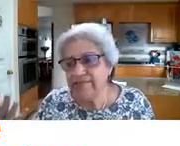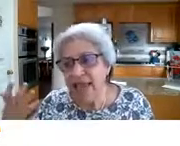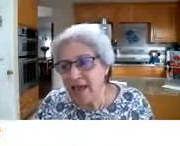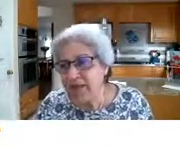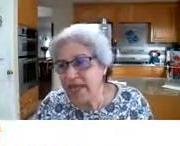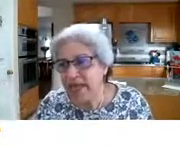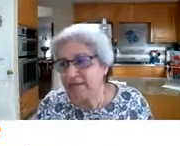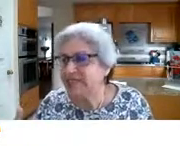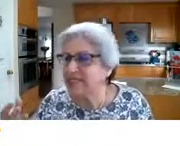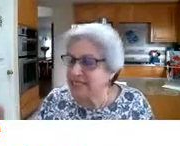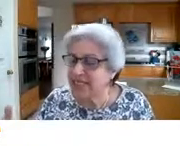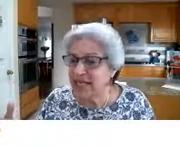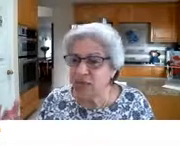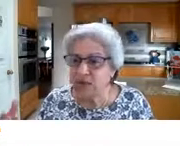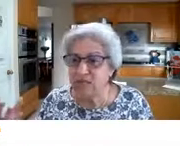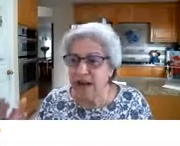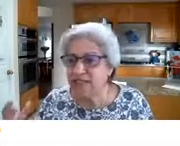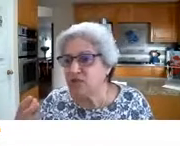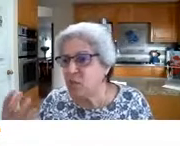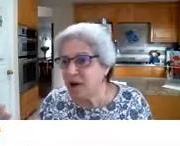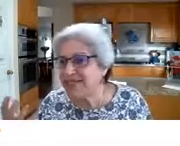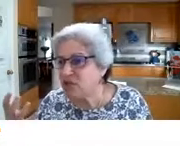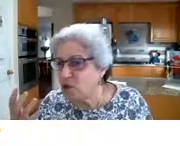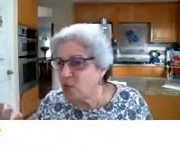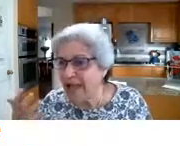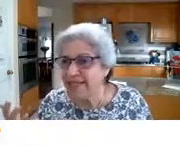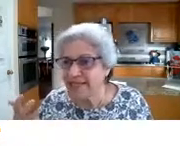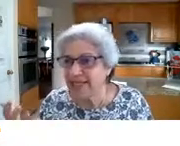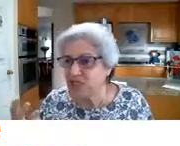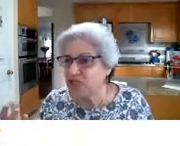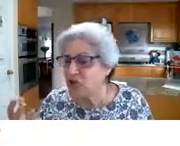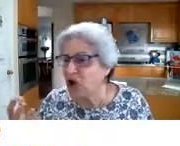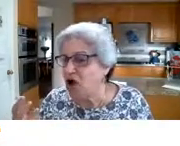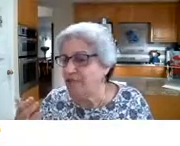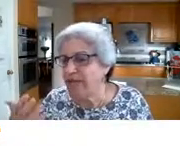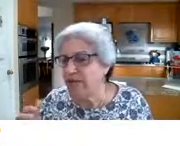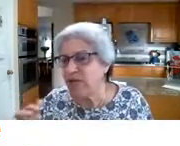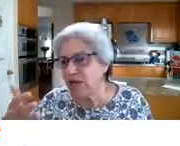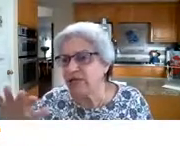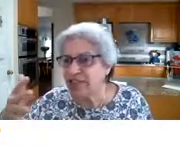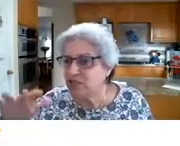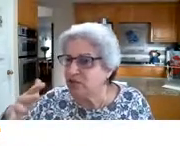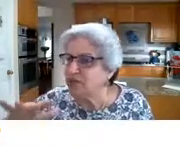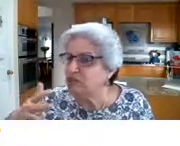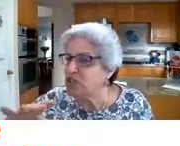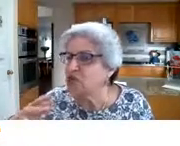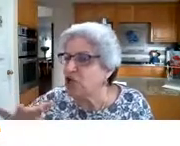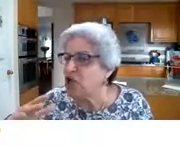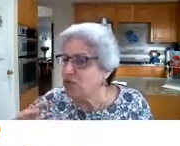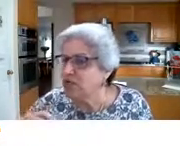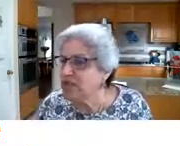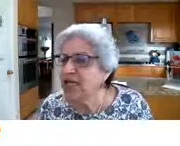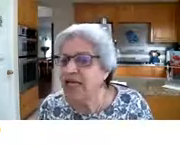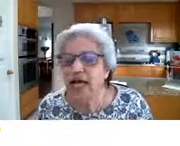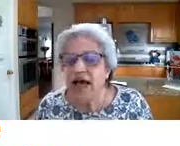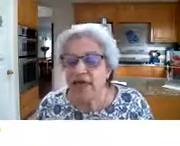And maybe if the T cell response wasn't quite as strong, maybe we only do